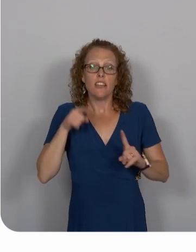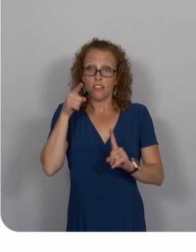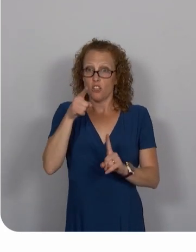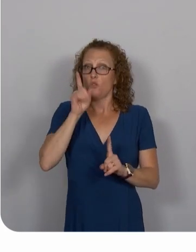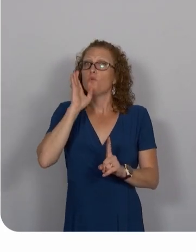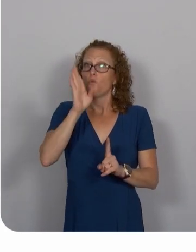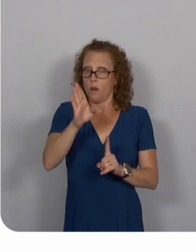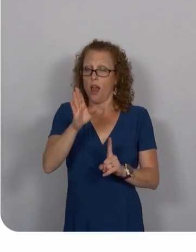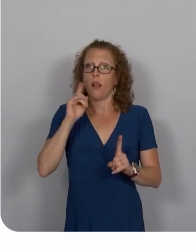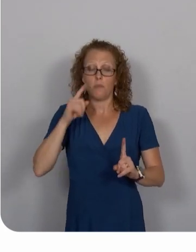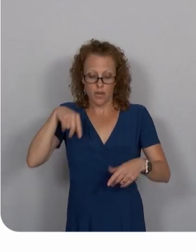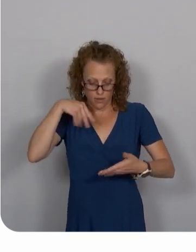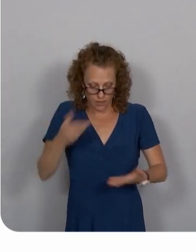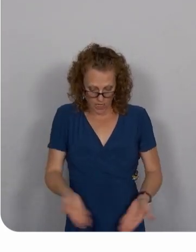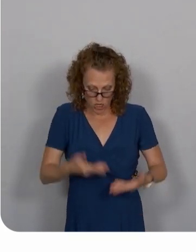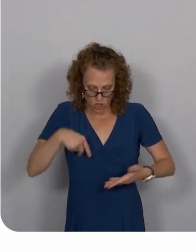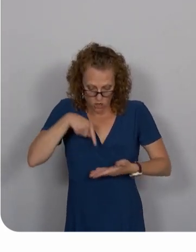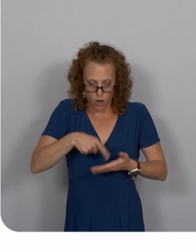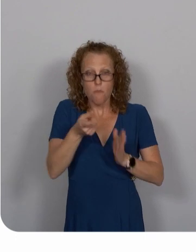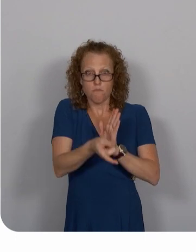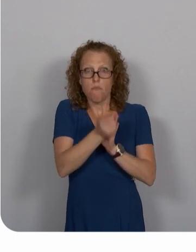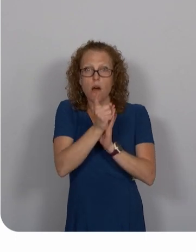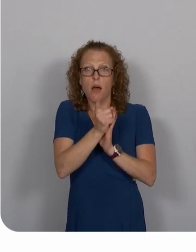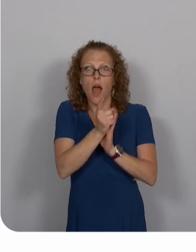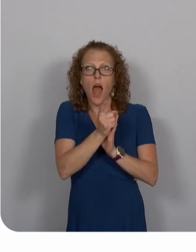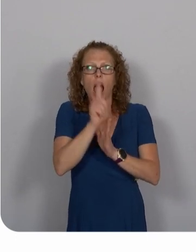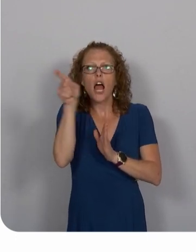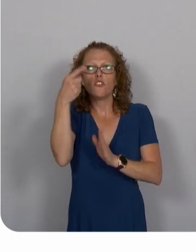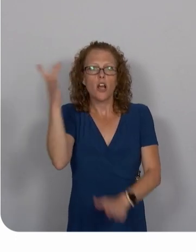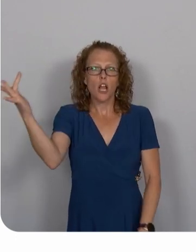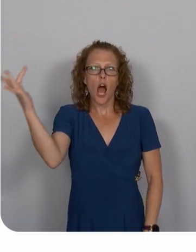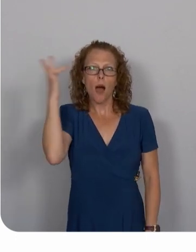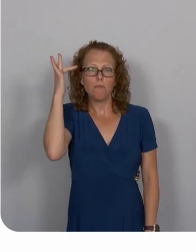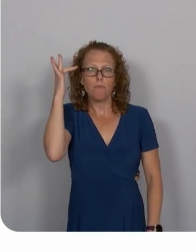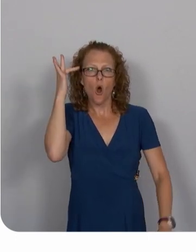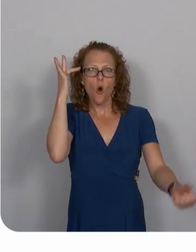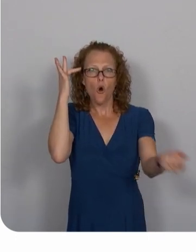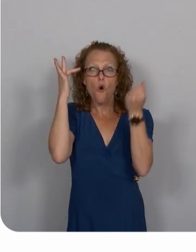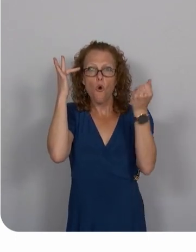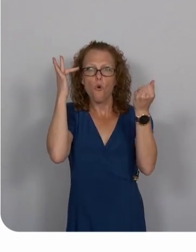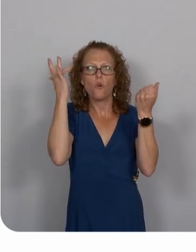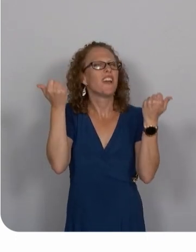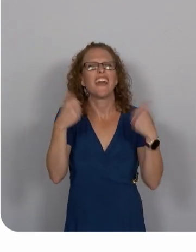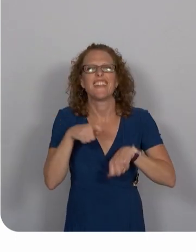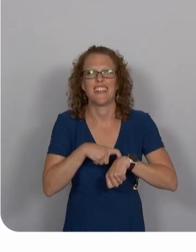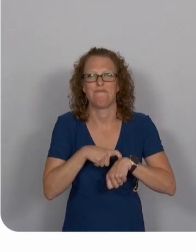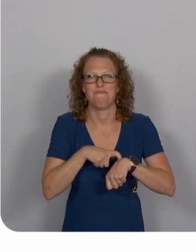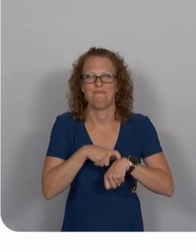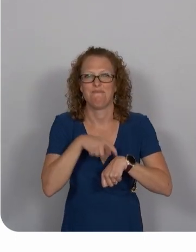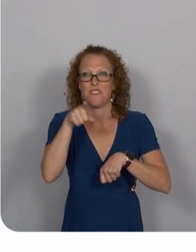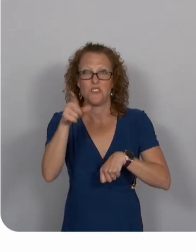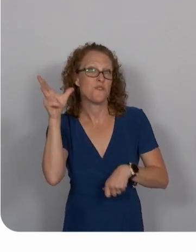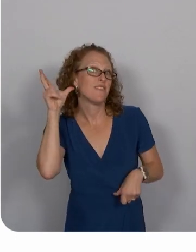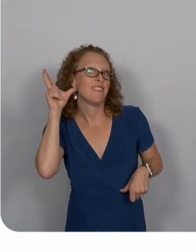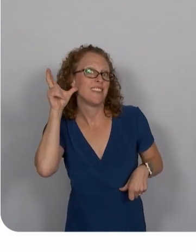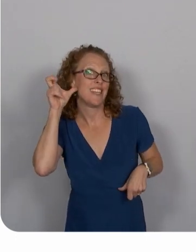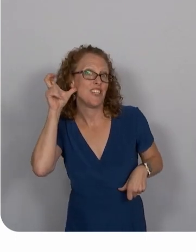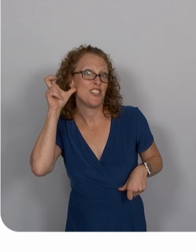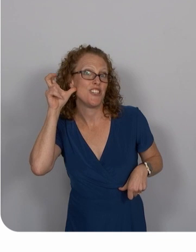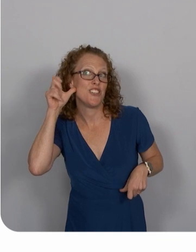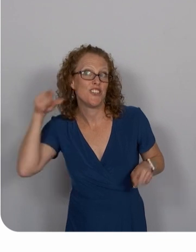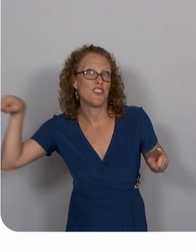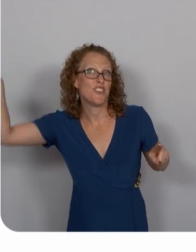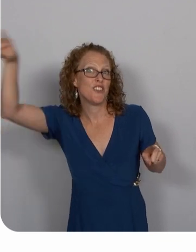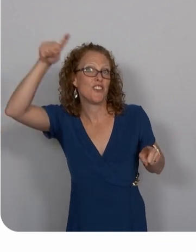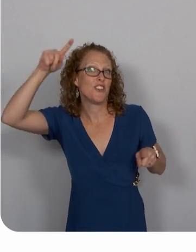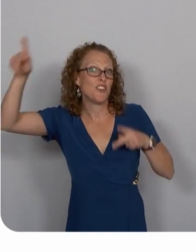moment, a simple touch and hold on the side of your glasses anytime And you can hear how many people are